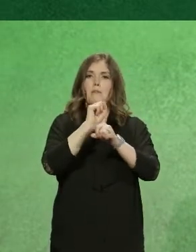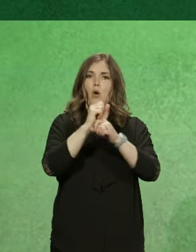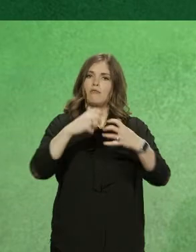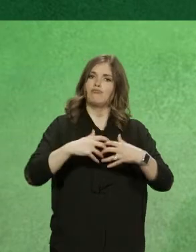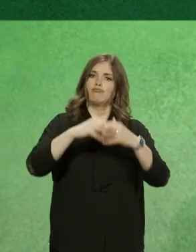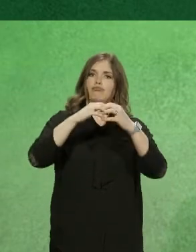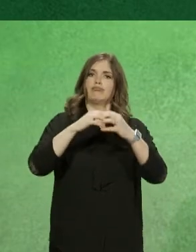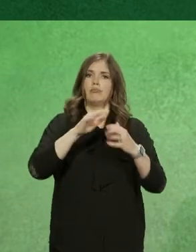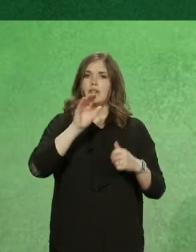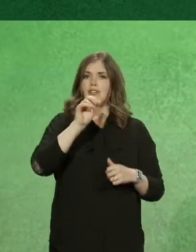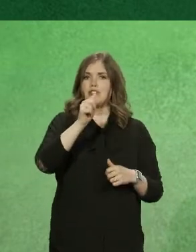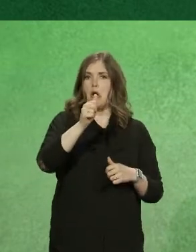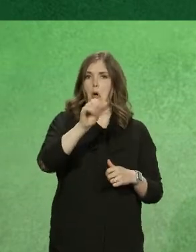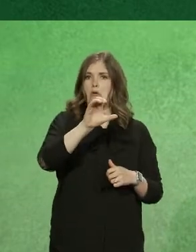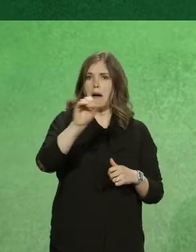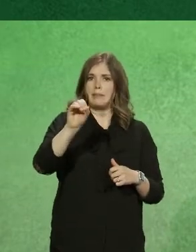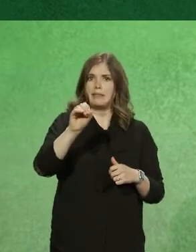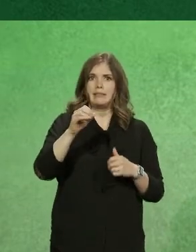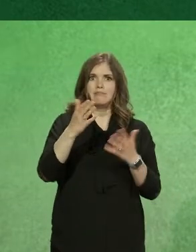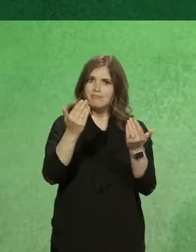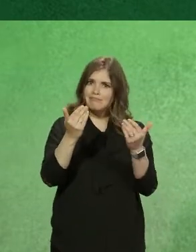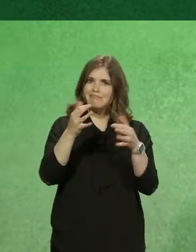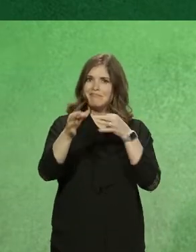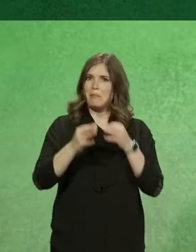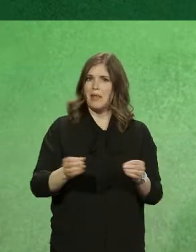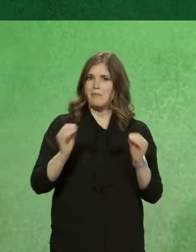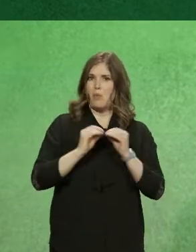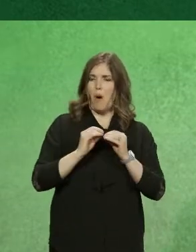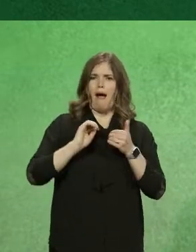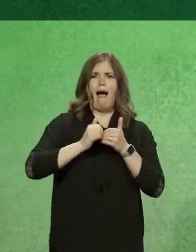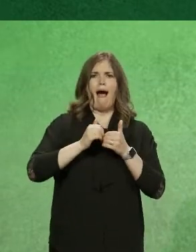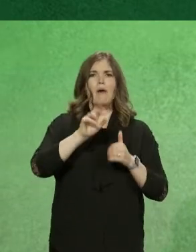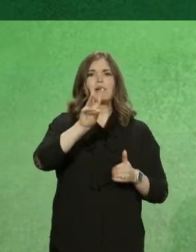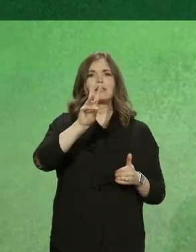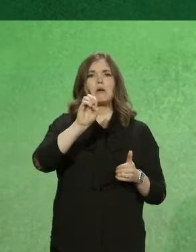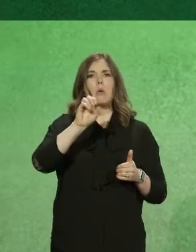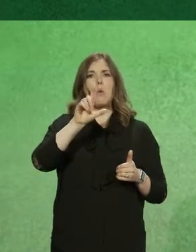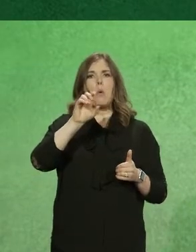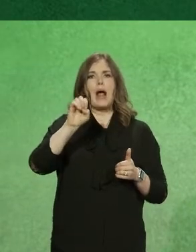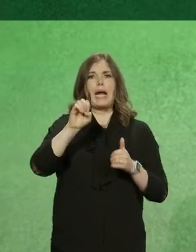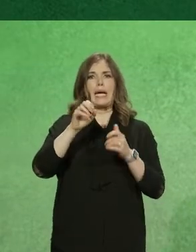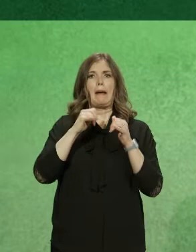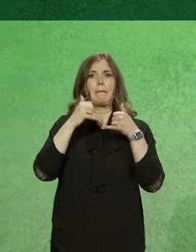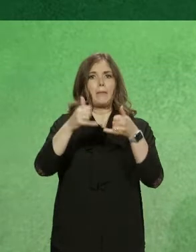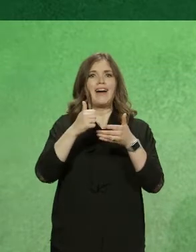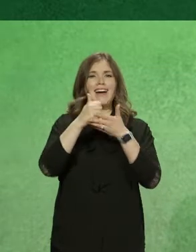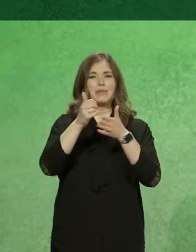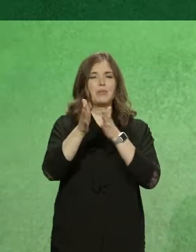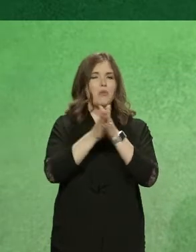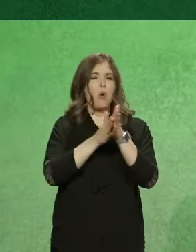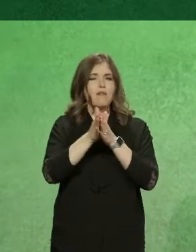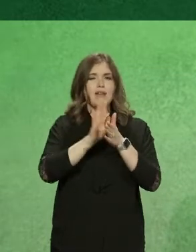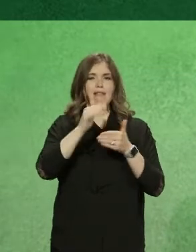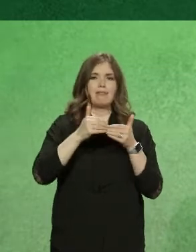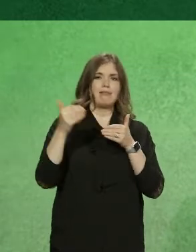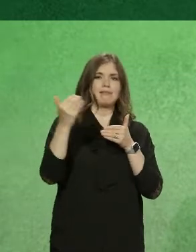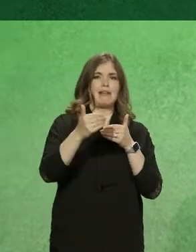own company. Can you tell us more about that? And how has Wege Prize helped to motivate you in that next step?